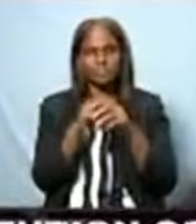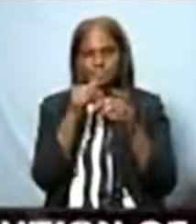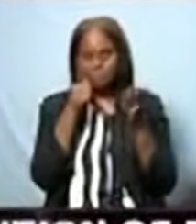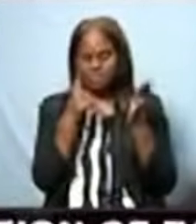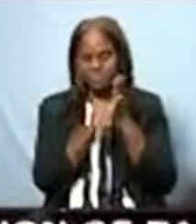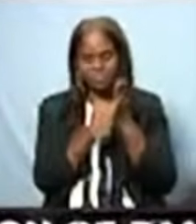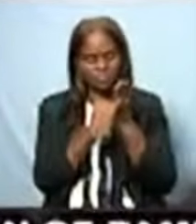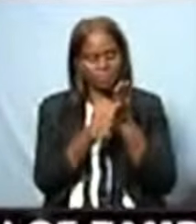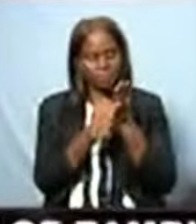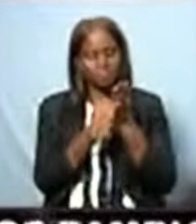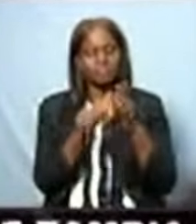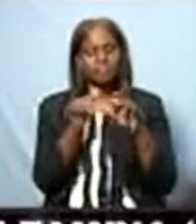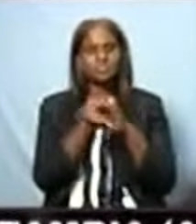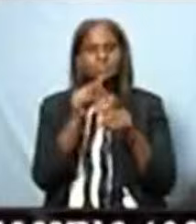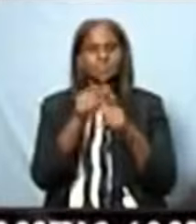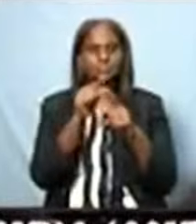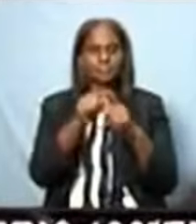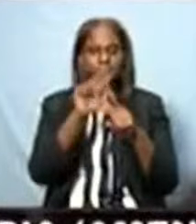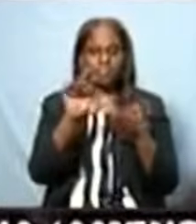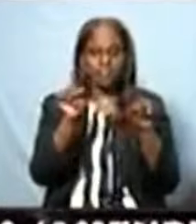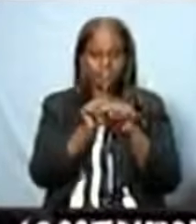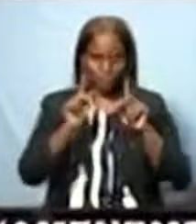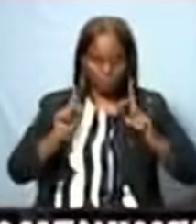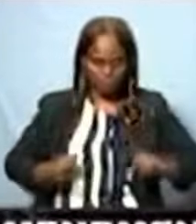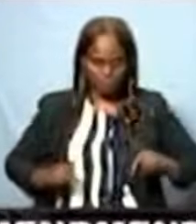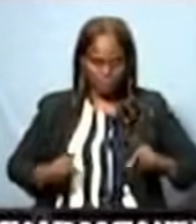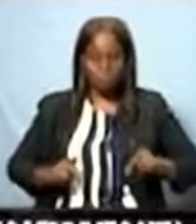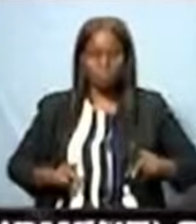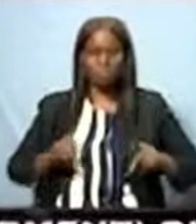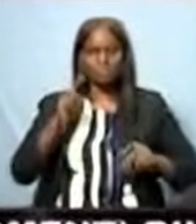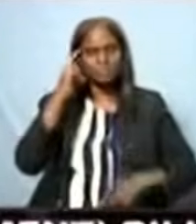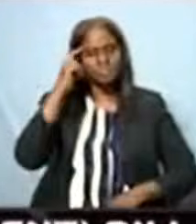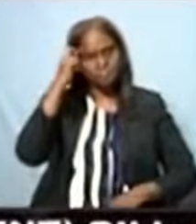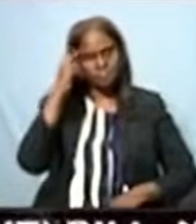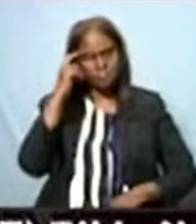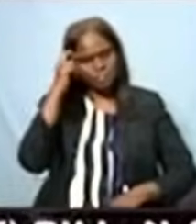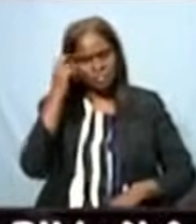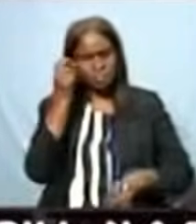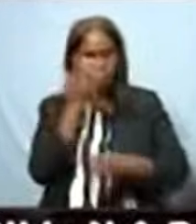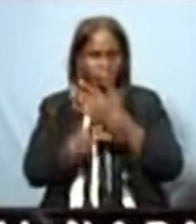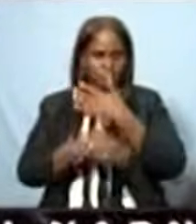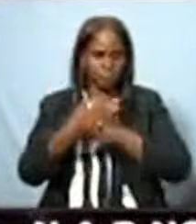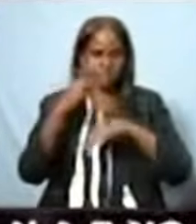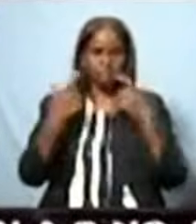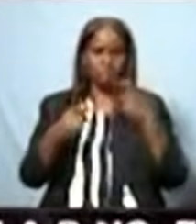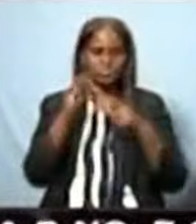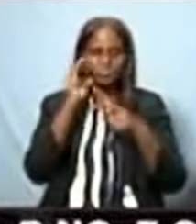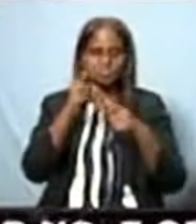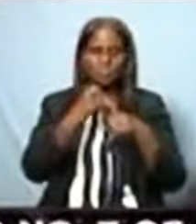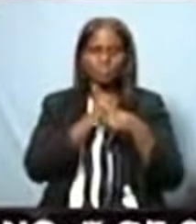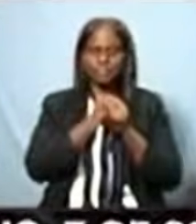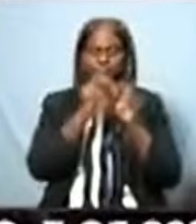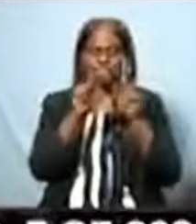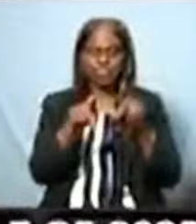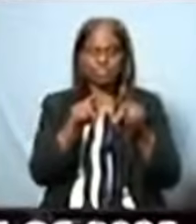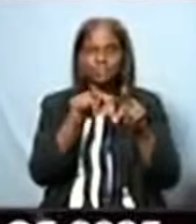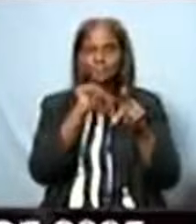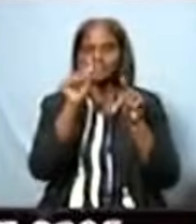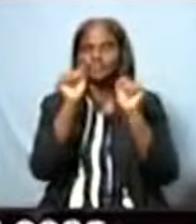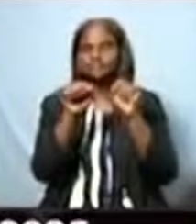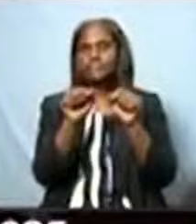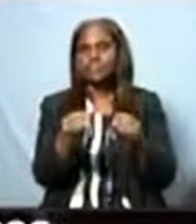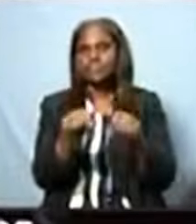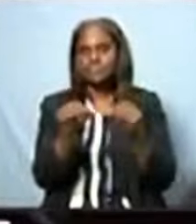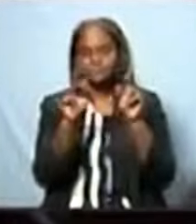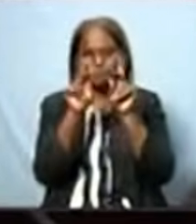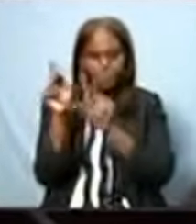letters, in the actual words, is that that person has a mental or physical disability that would make the person incapable